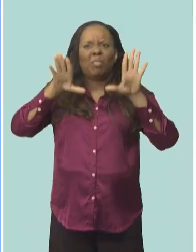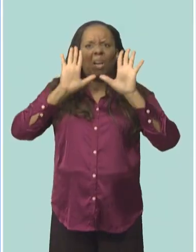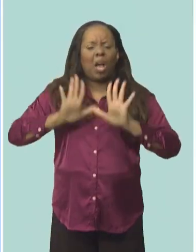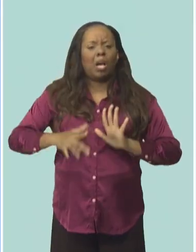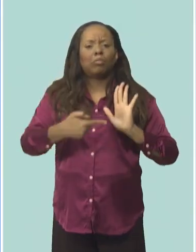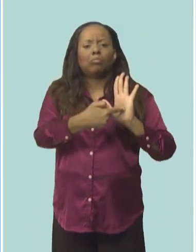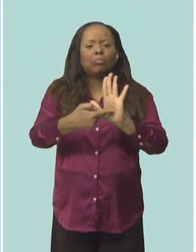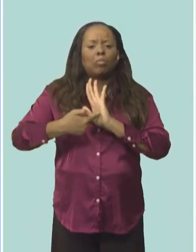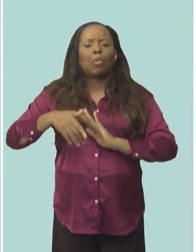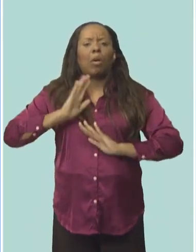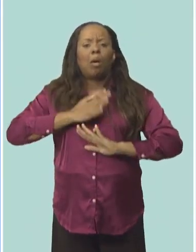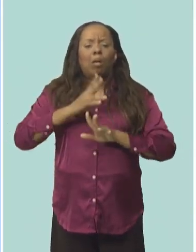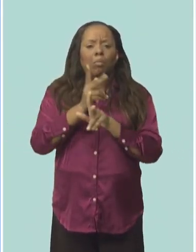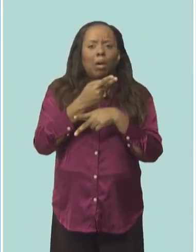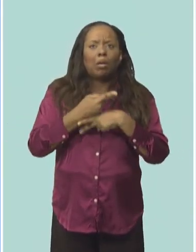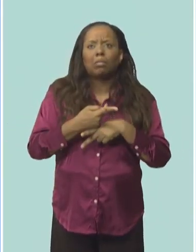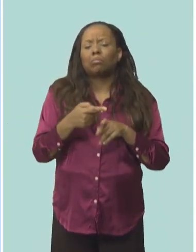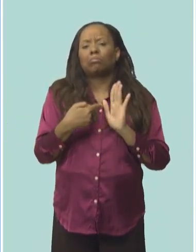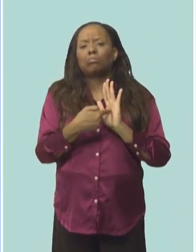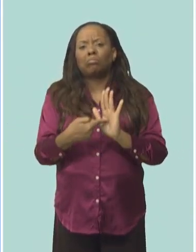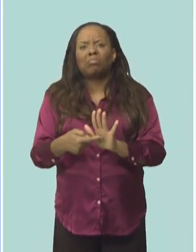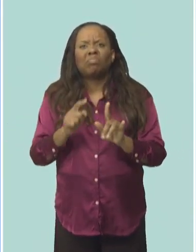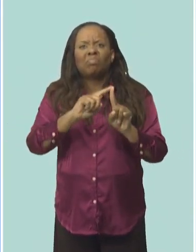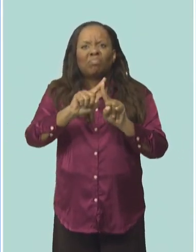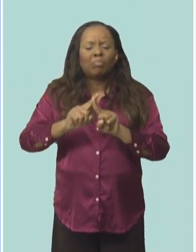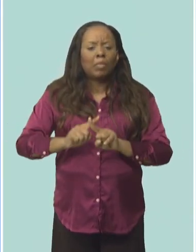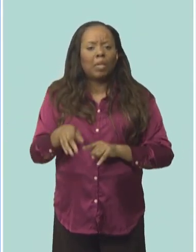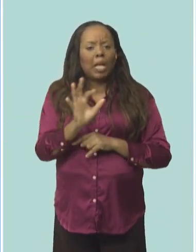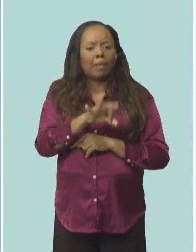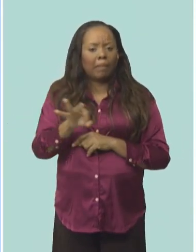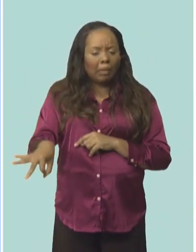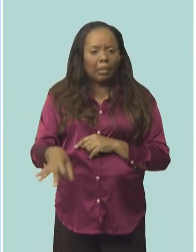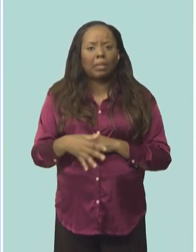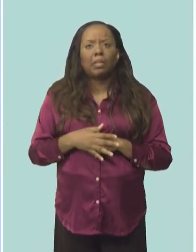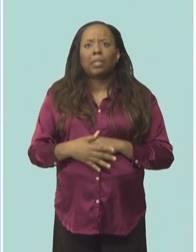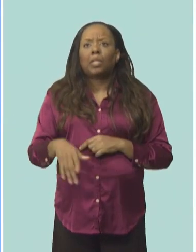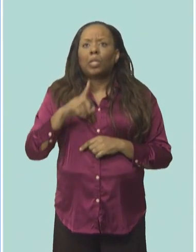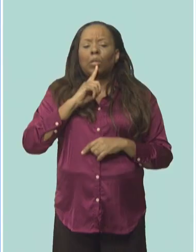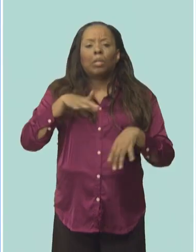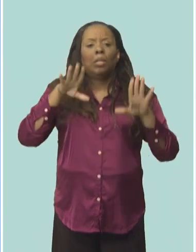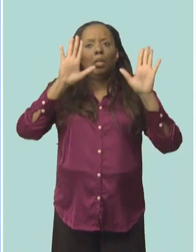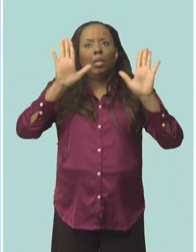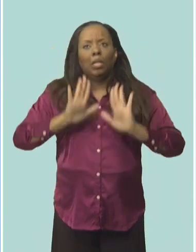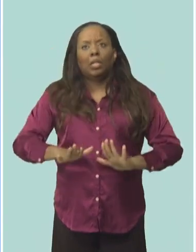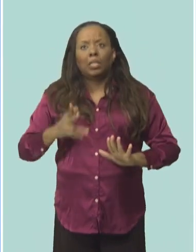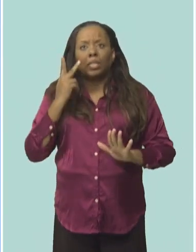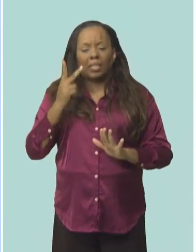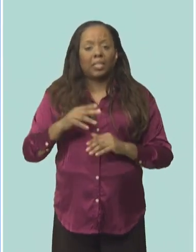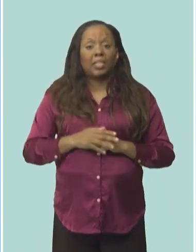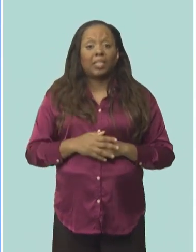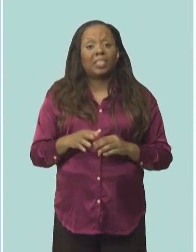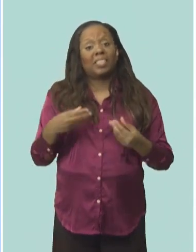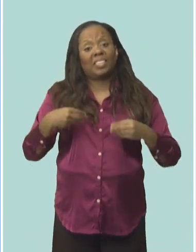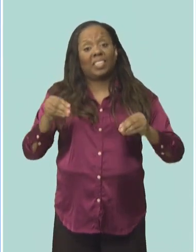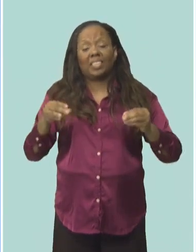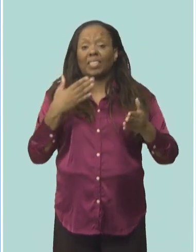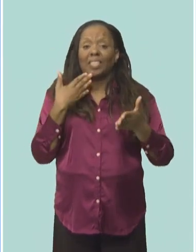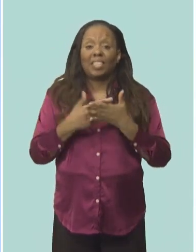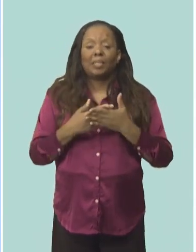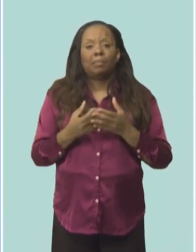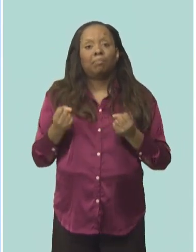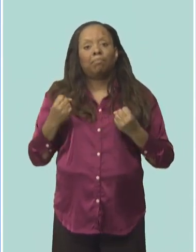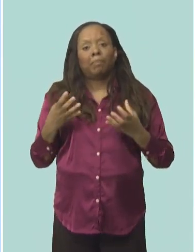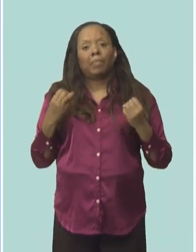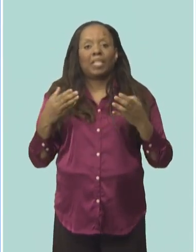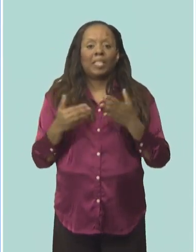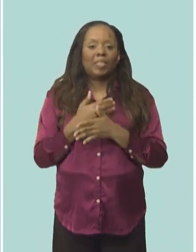what we're about, spreading sustainability, sustainable fashion, and I think it's a great platform. Sales has been good. We've garnered so many new customers